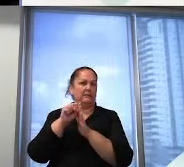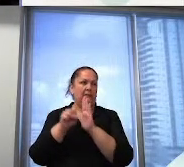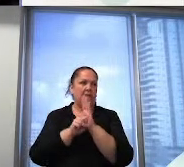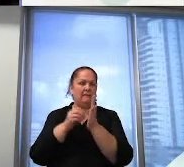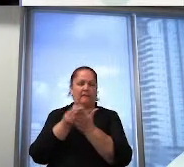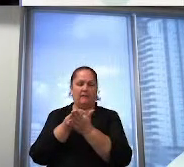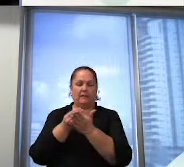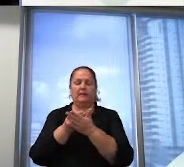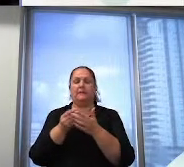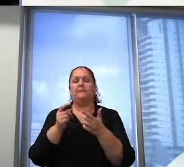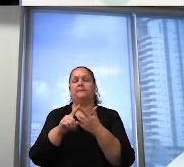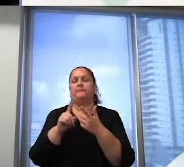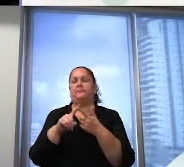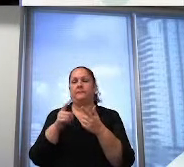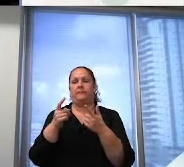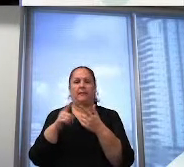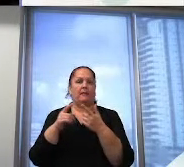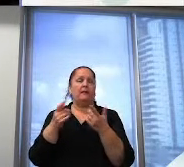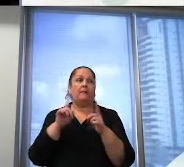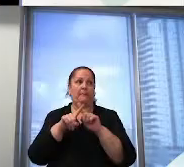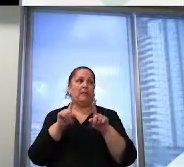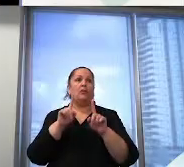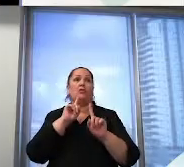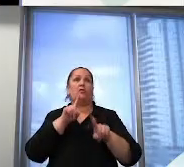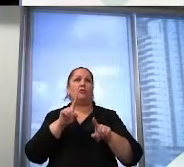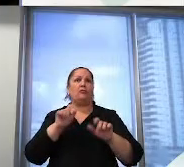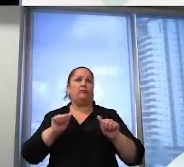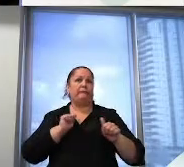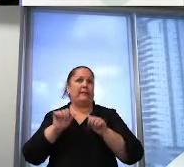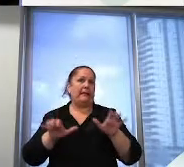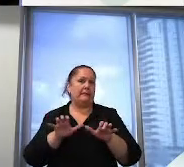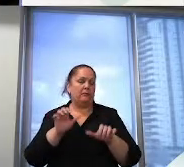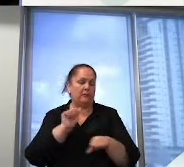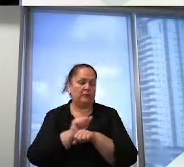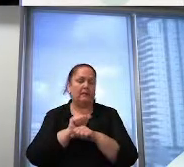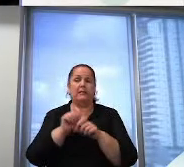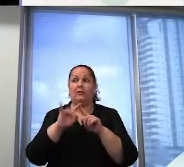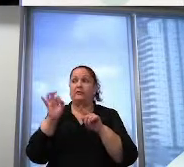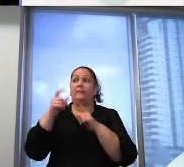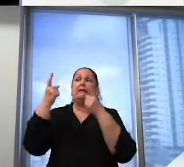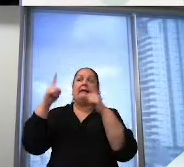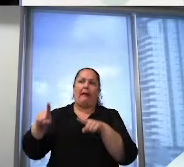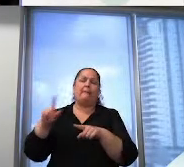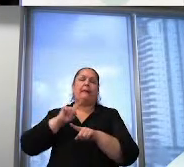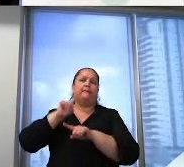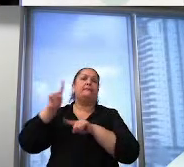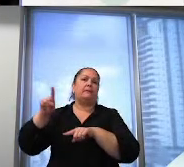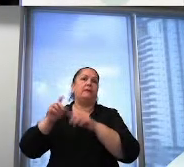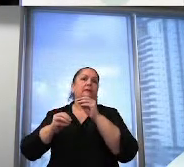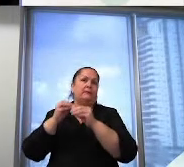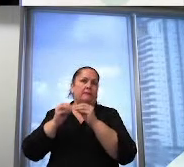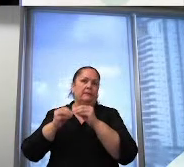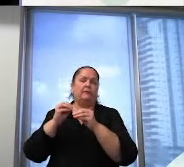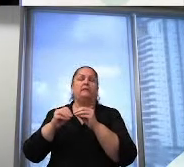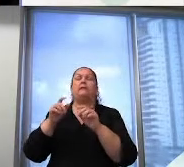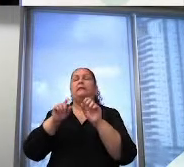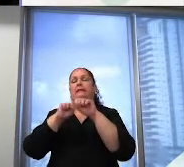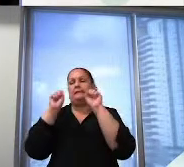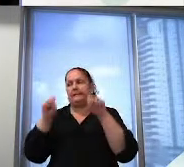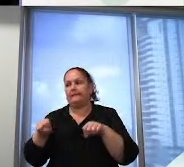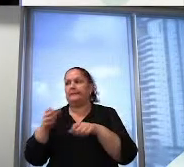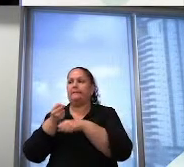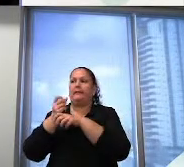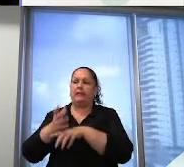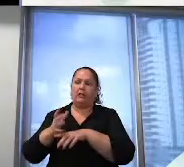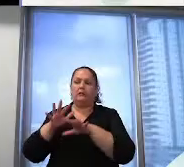state funding. We are continuing with reactive work, so dealing with outages directly and problems on the system